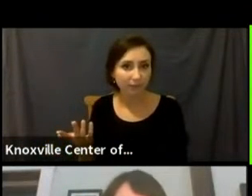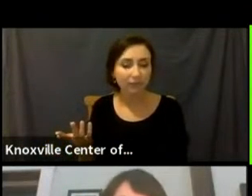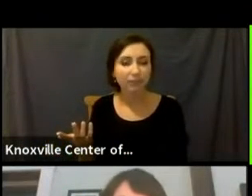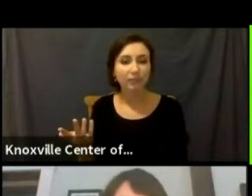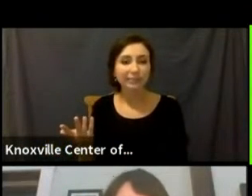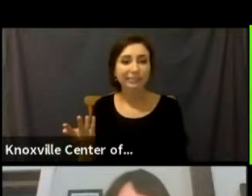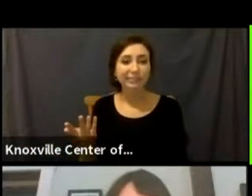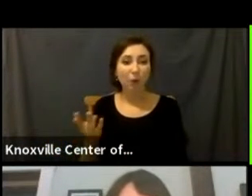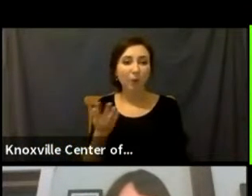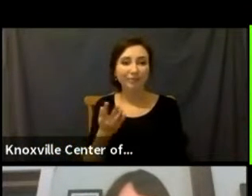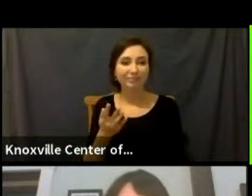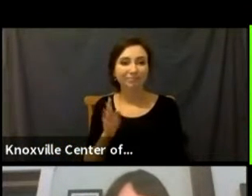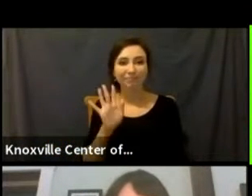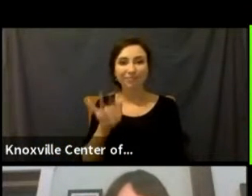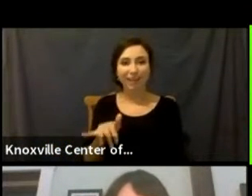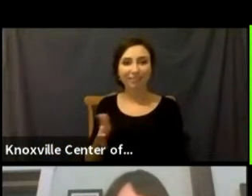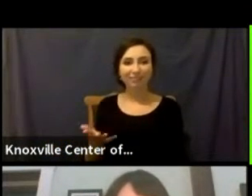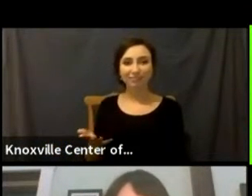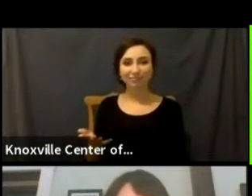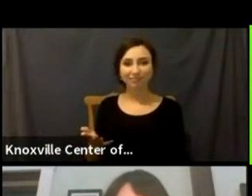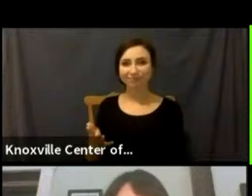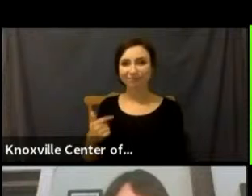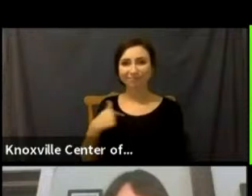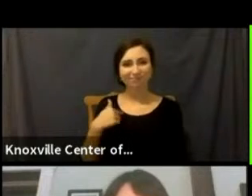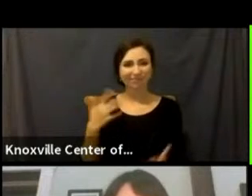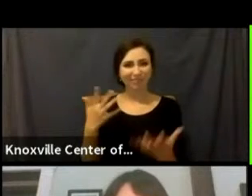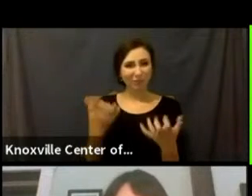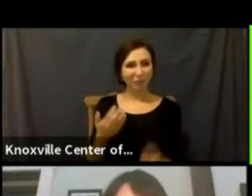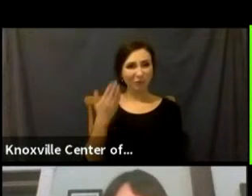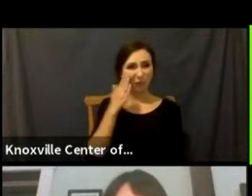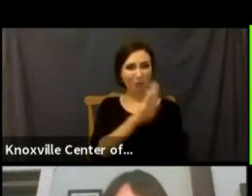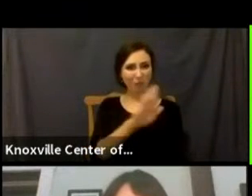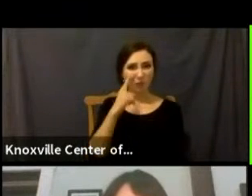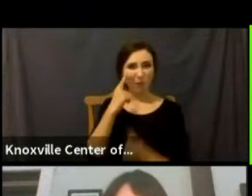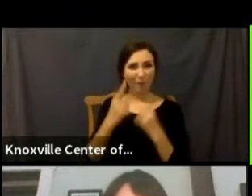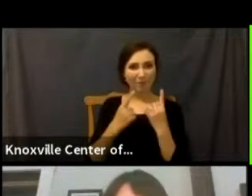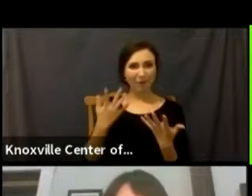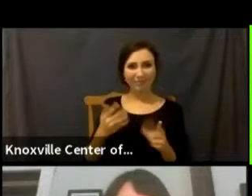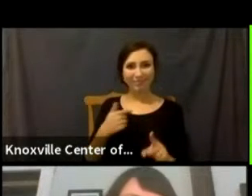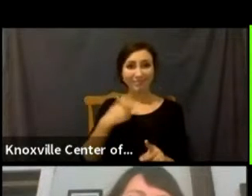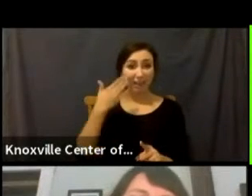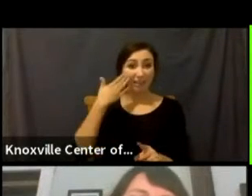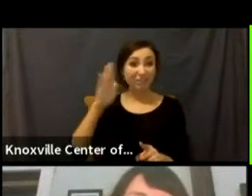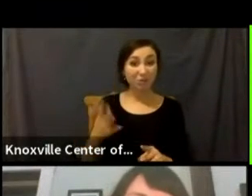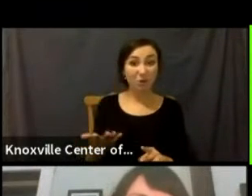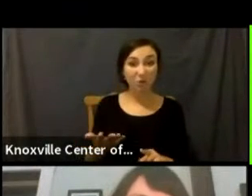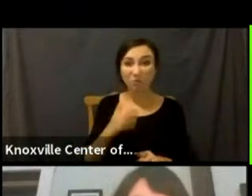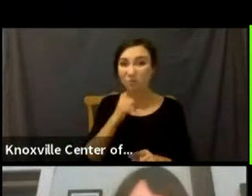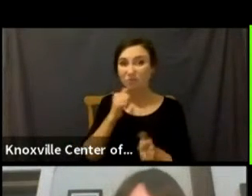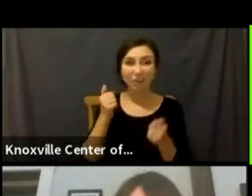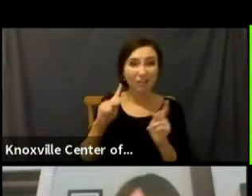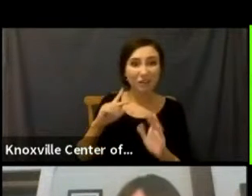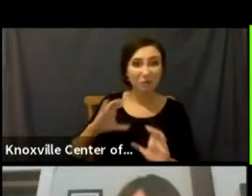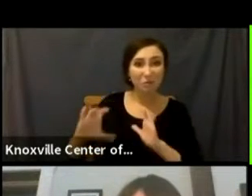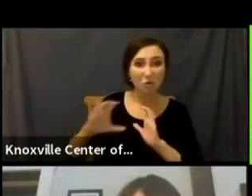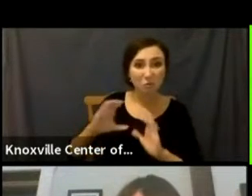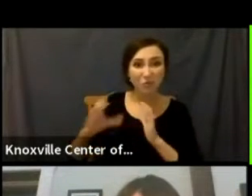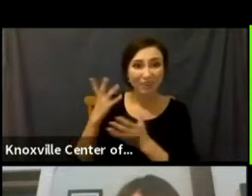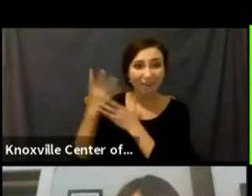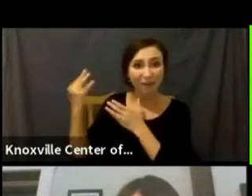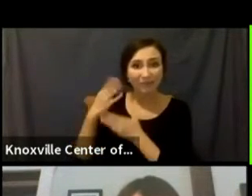So that's what I'd like to know what your all's thoughts are, because I don't know. We're not allowed to communicate with one